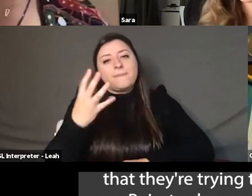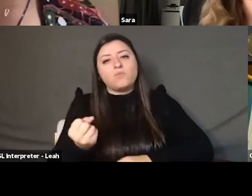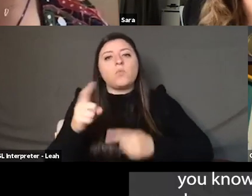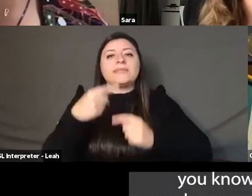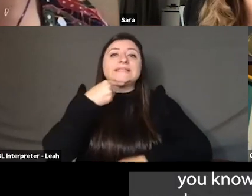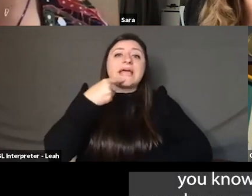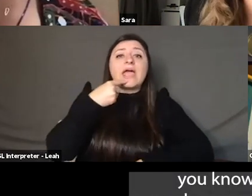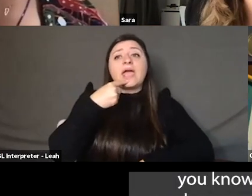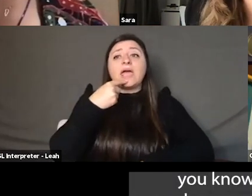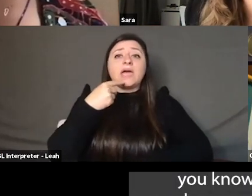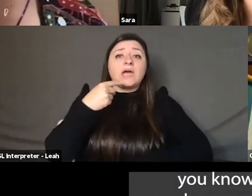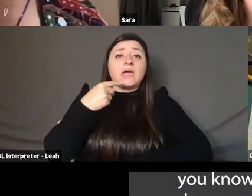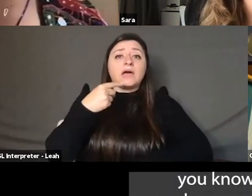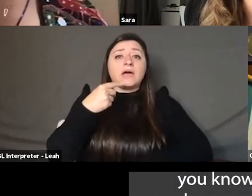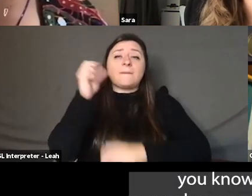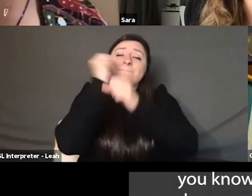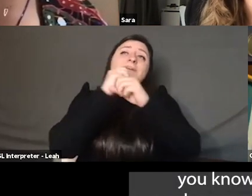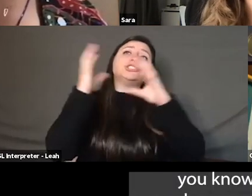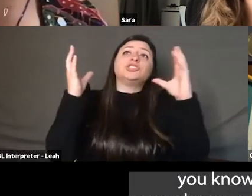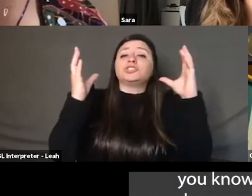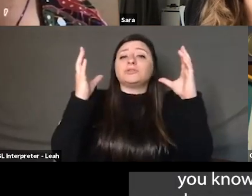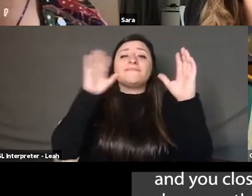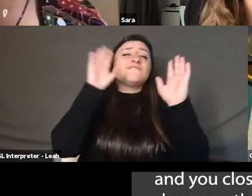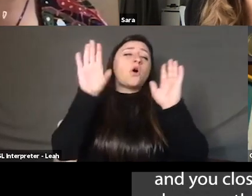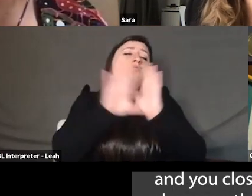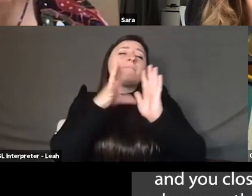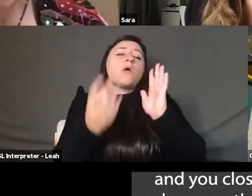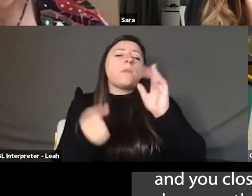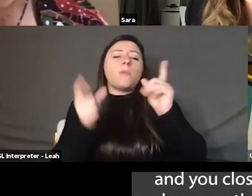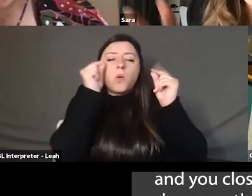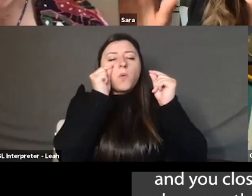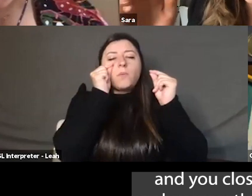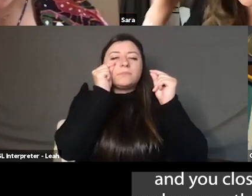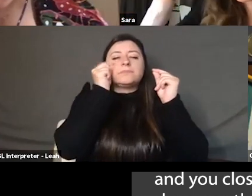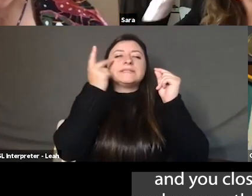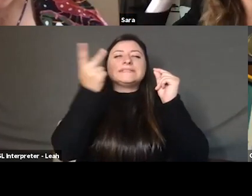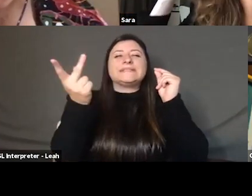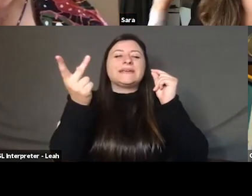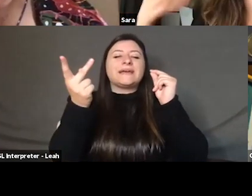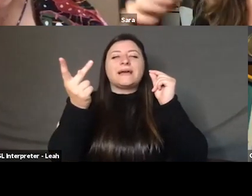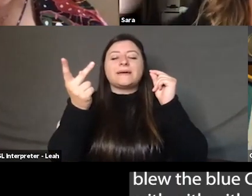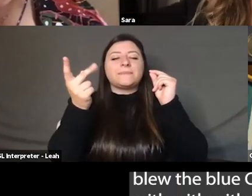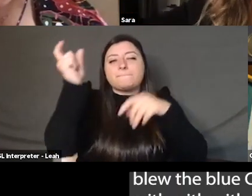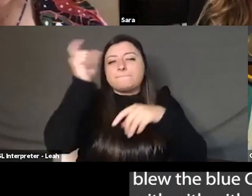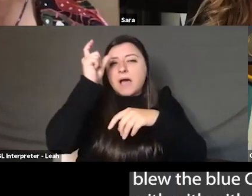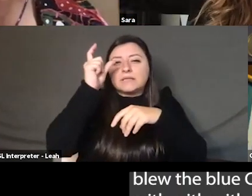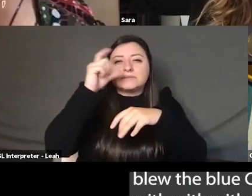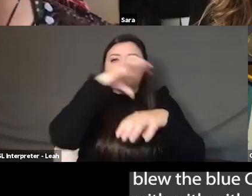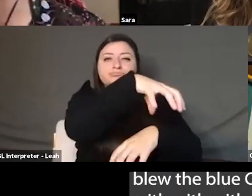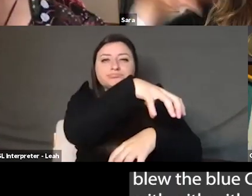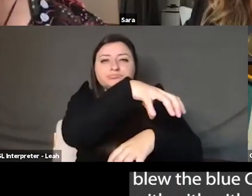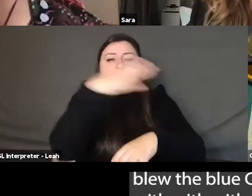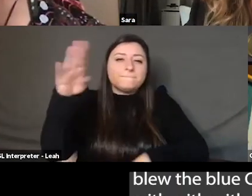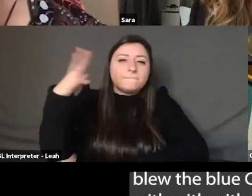say, you know, picture, you know, a photo of Beirut and you close your eyes and you see that the mosque, the